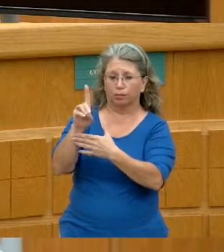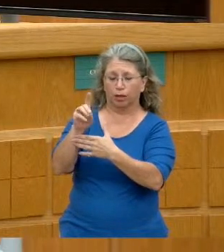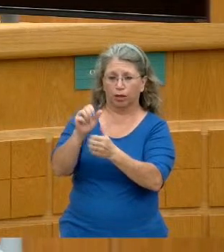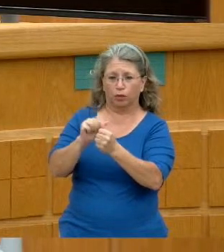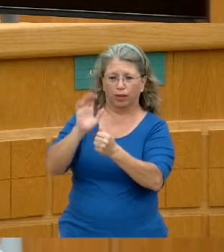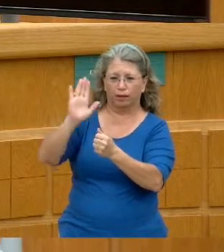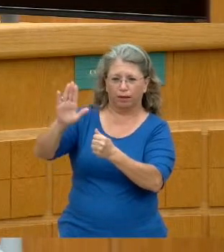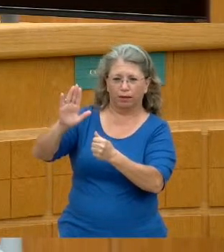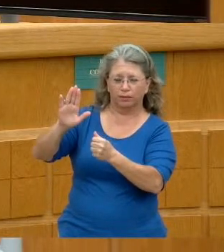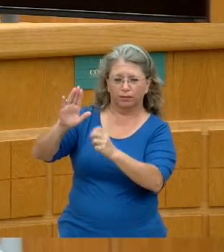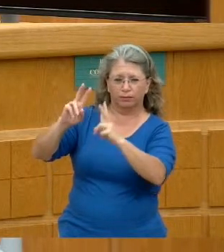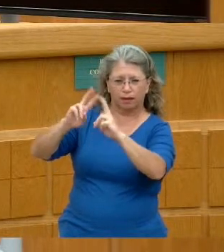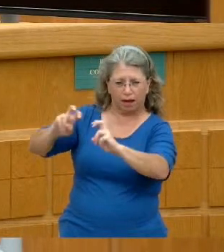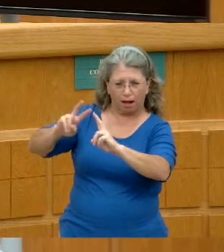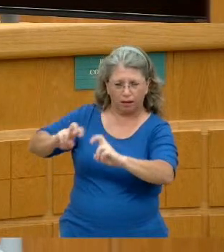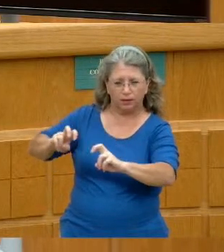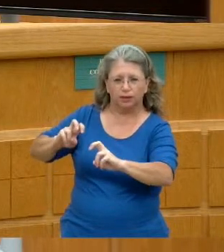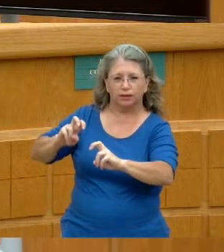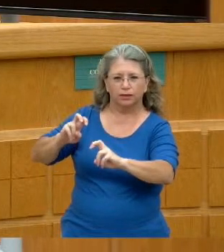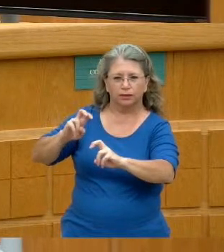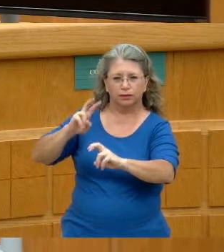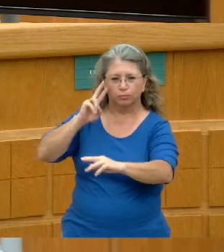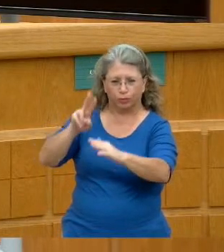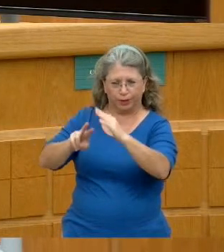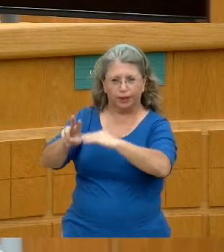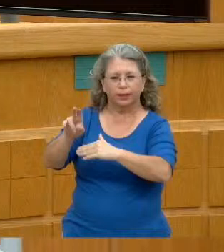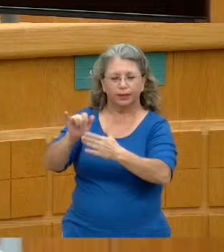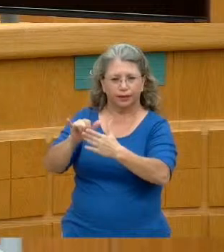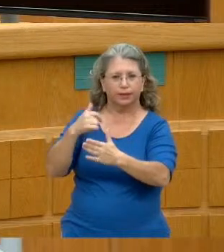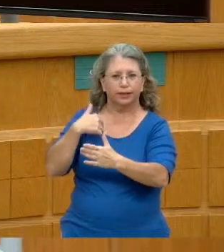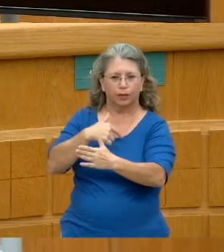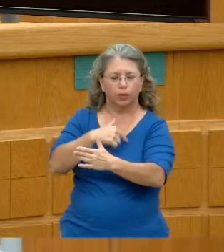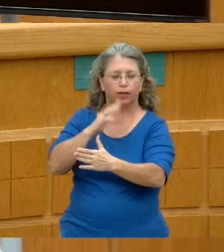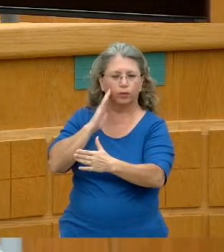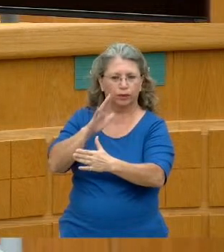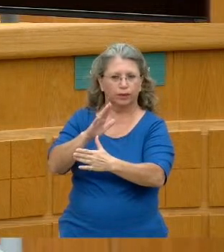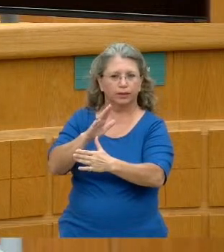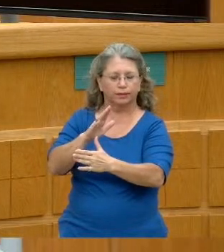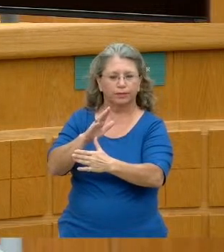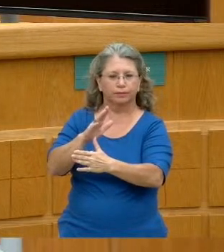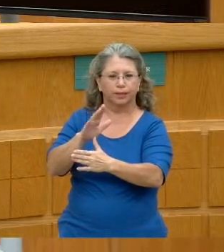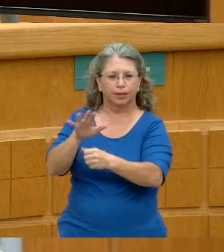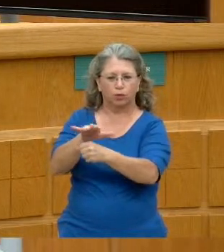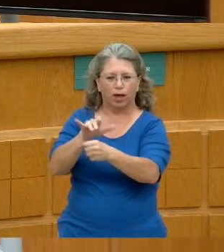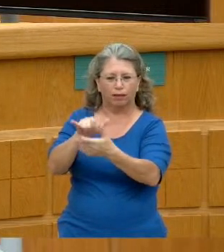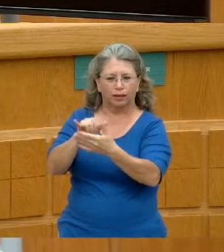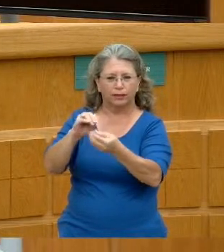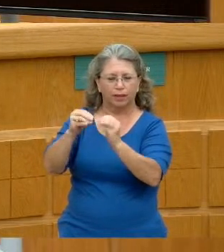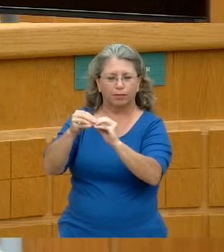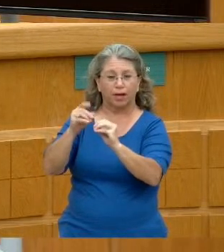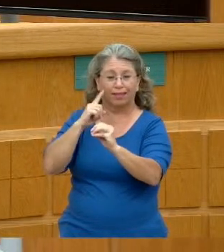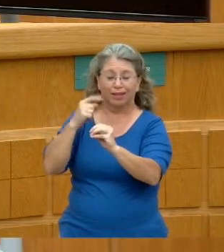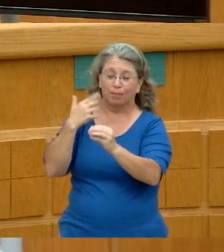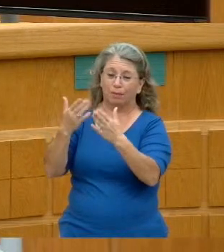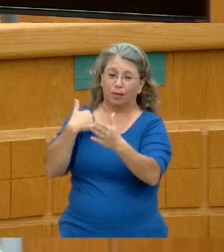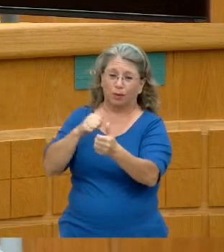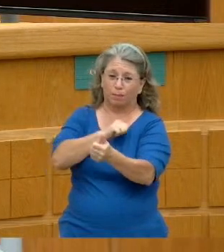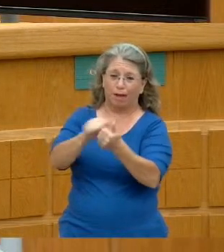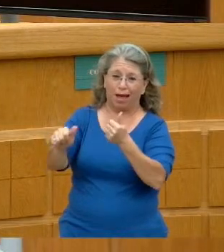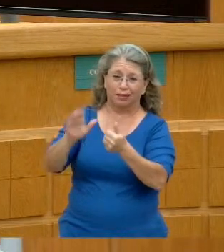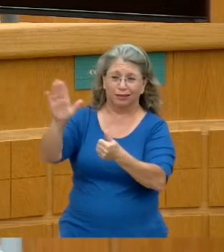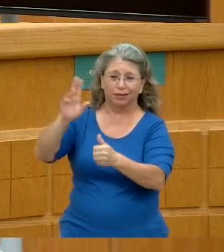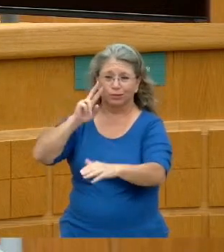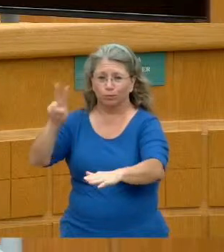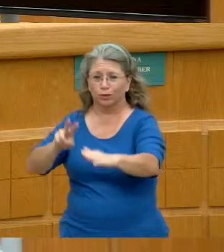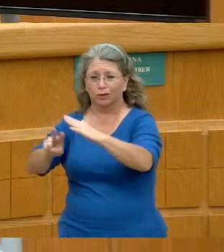analysis, predicted we'd be around here. I think this actually surpasses the number he thought we would be at through our